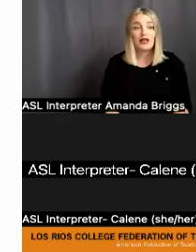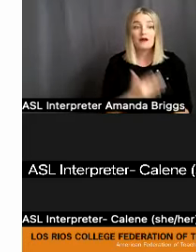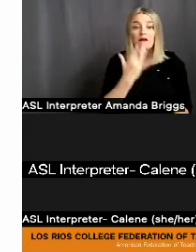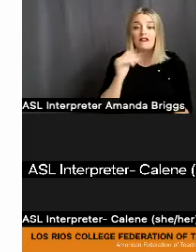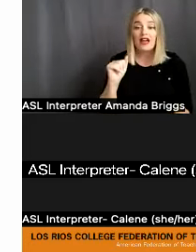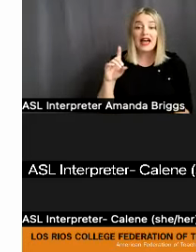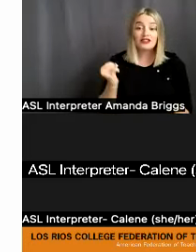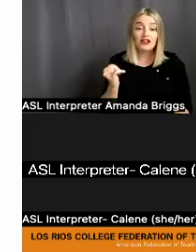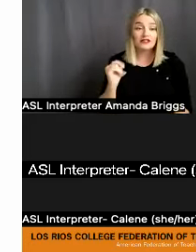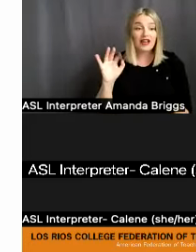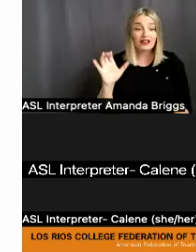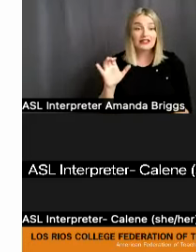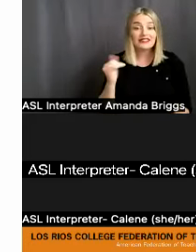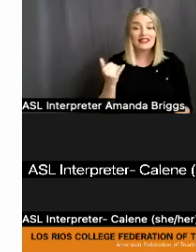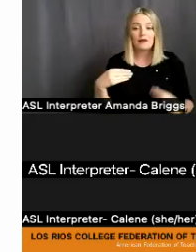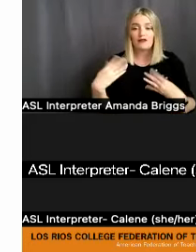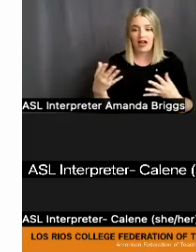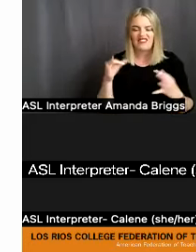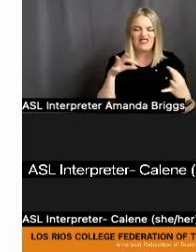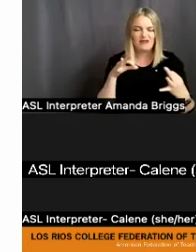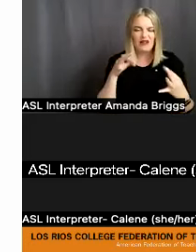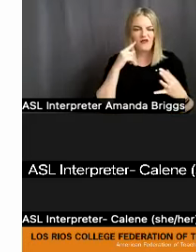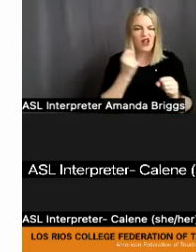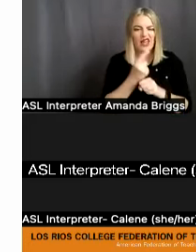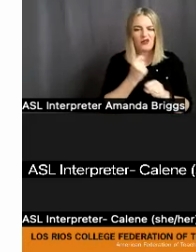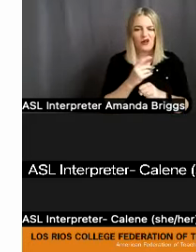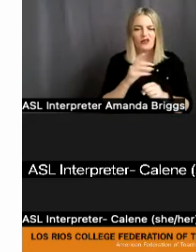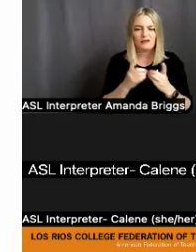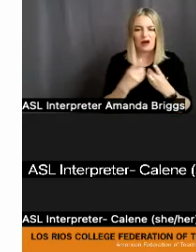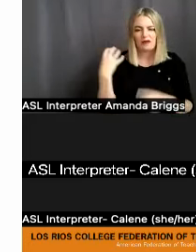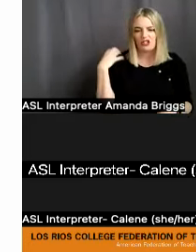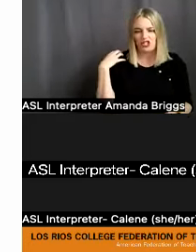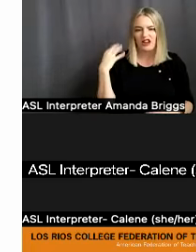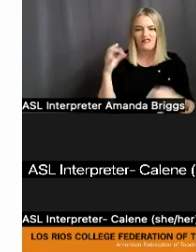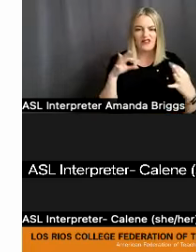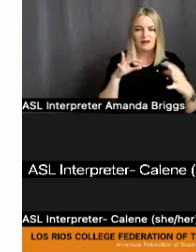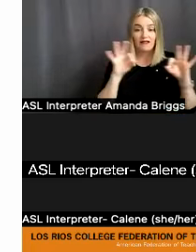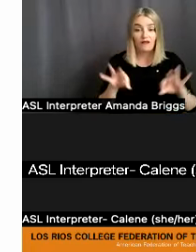can also now provide feedback on the annual department chair feedback form.